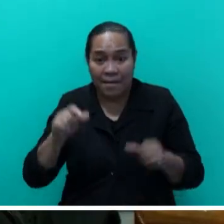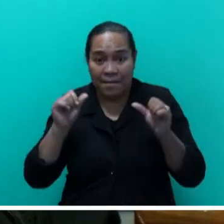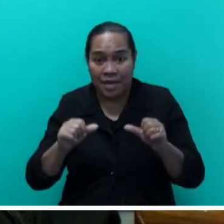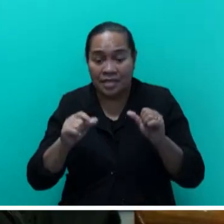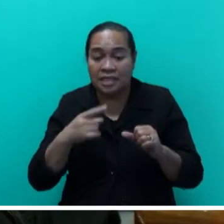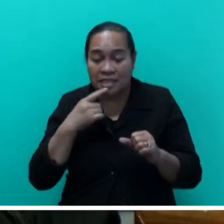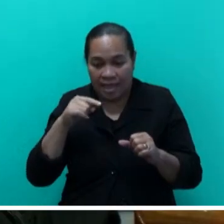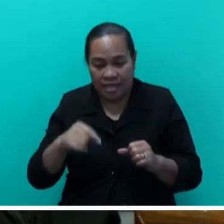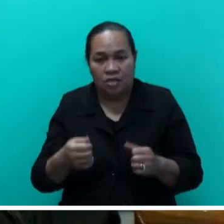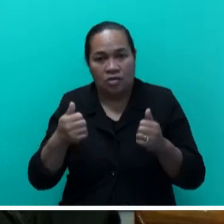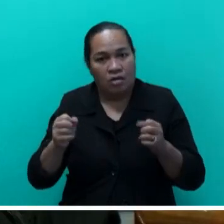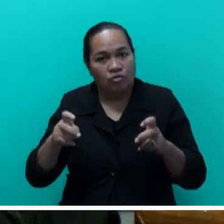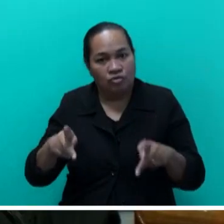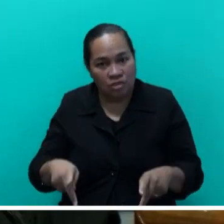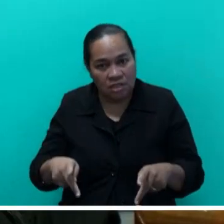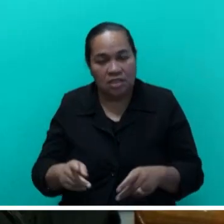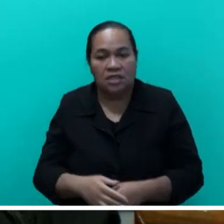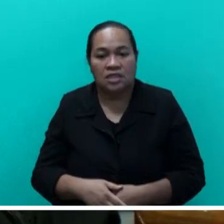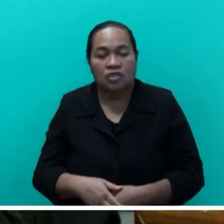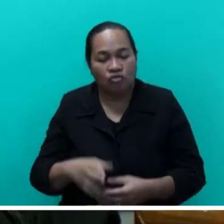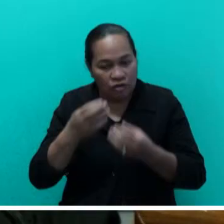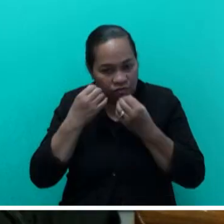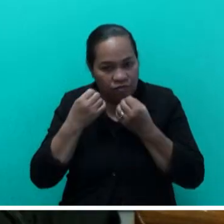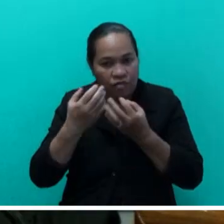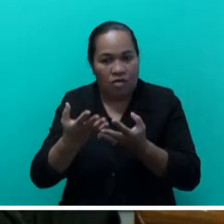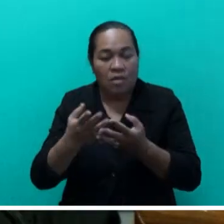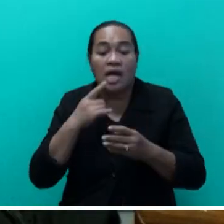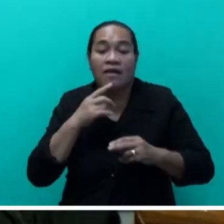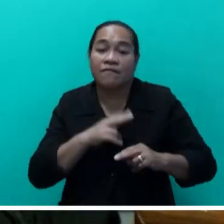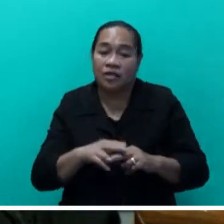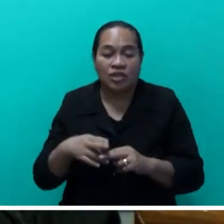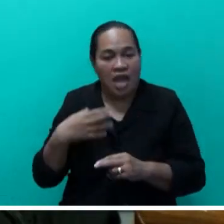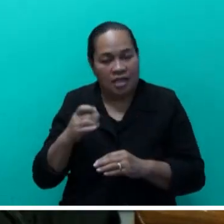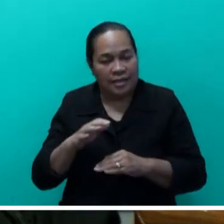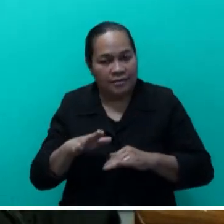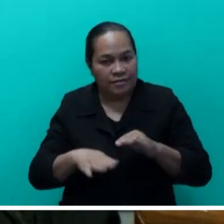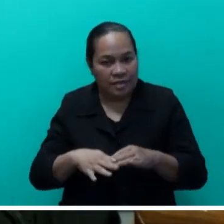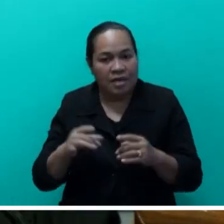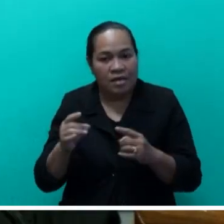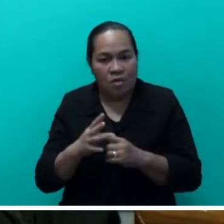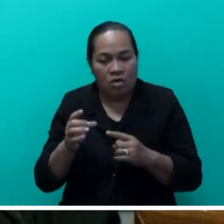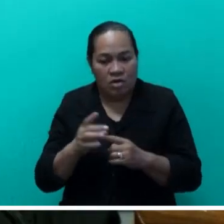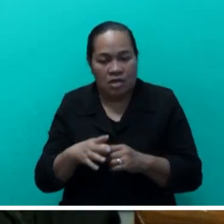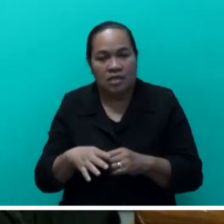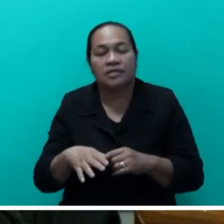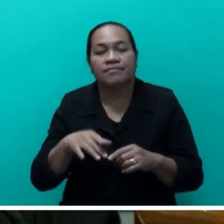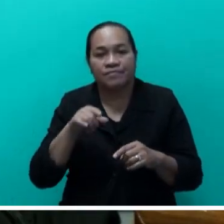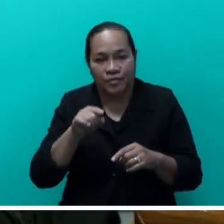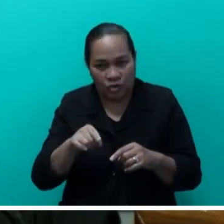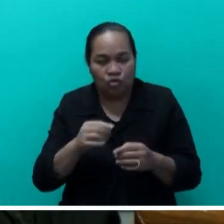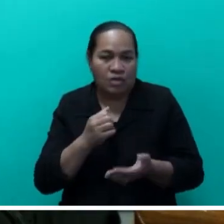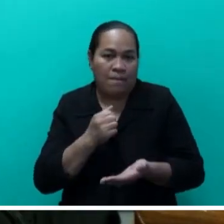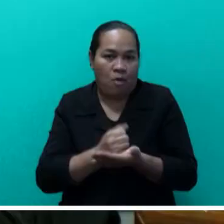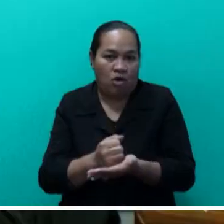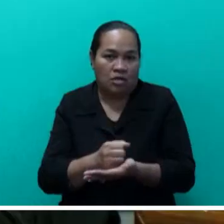provided an opportunity to inform the international community that Fiji has taken the important step of supporting UNRIP. It goes further and